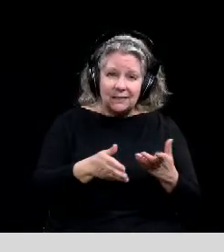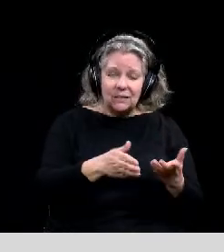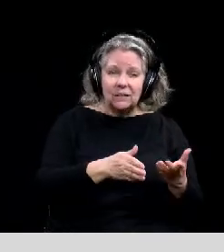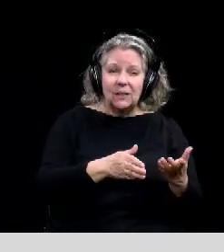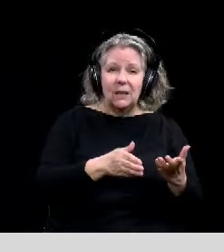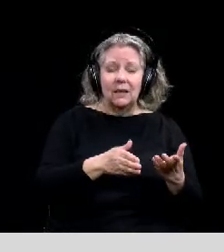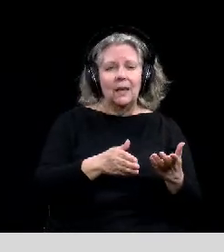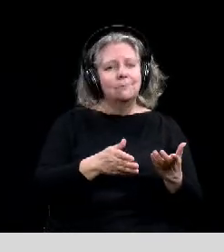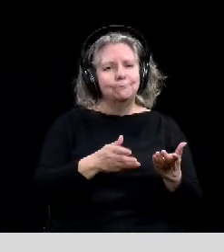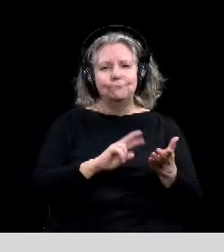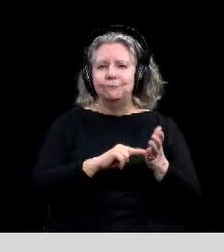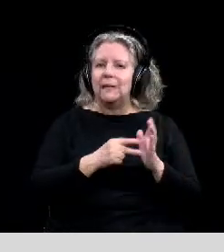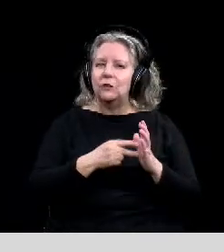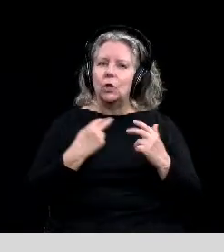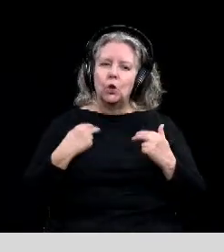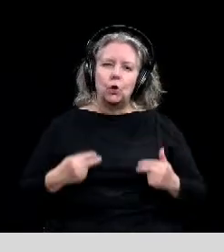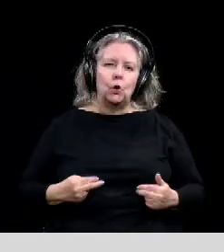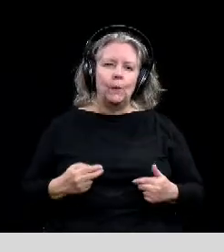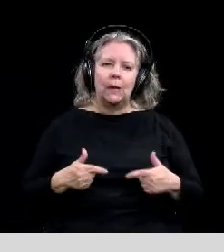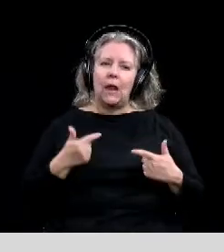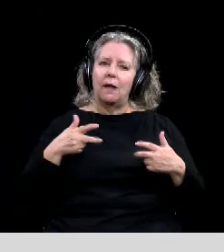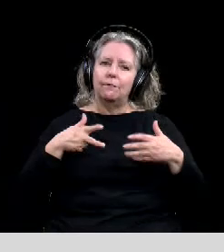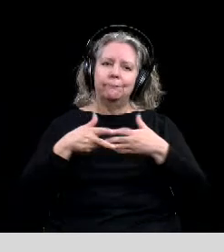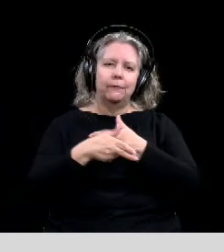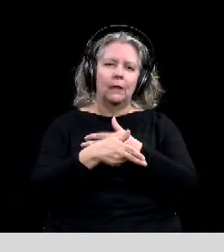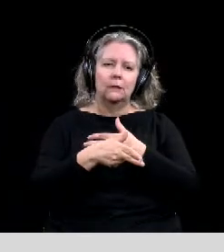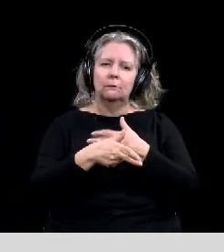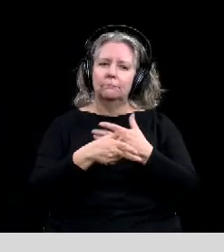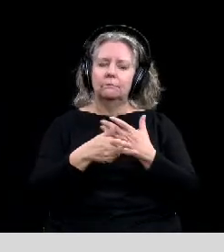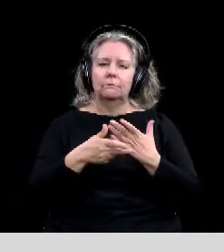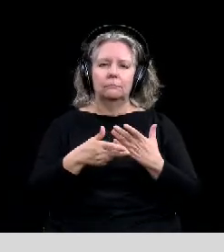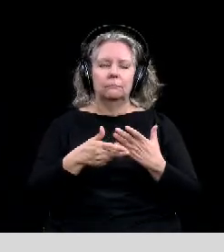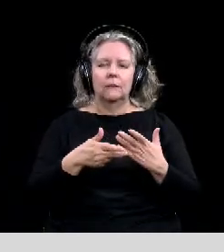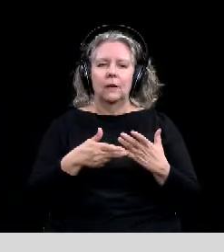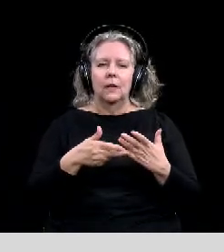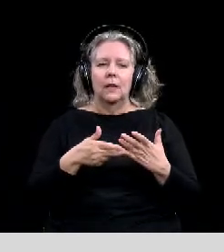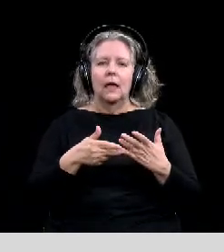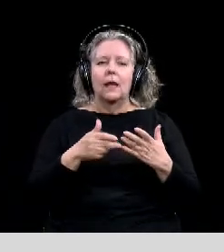was connected to the community, a mother, a father,